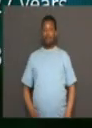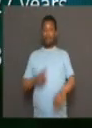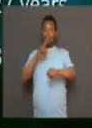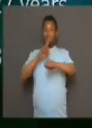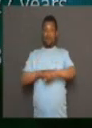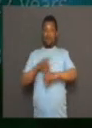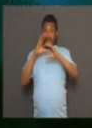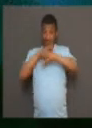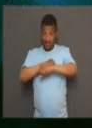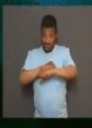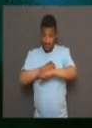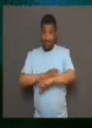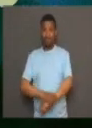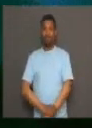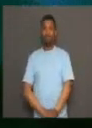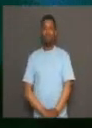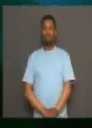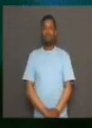Time's up!